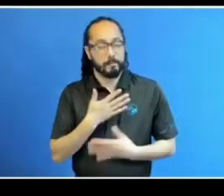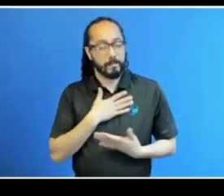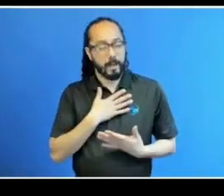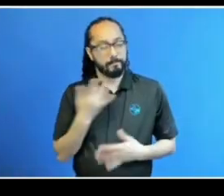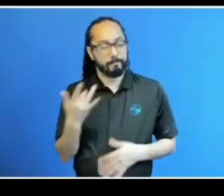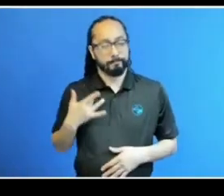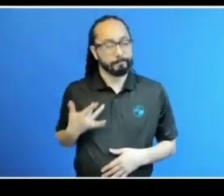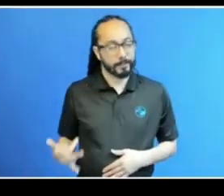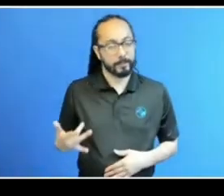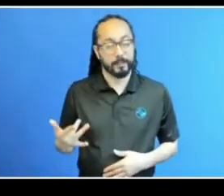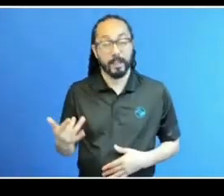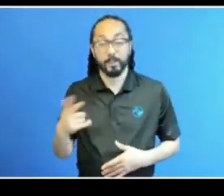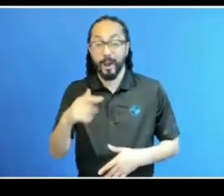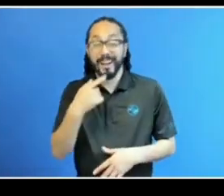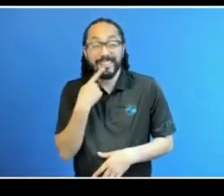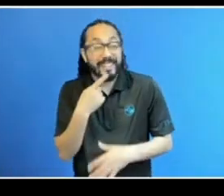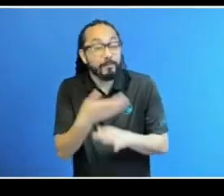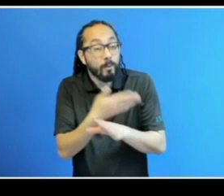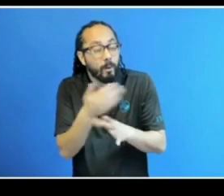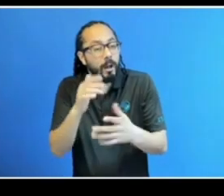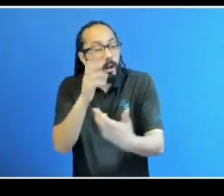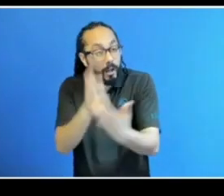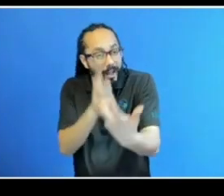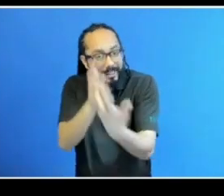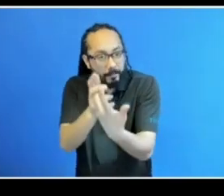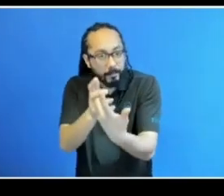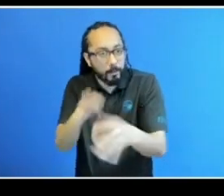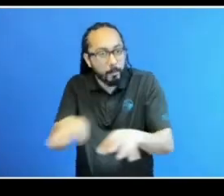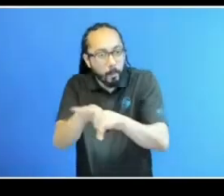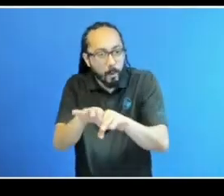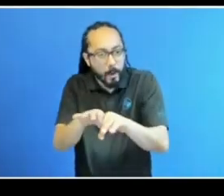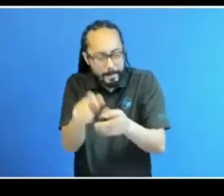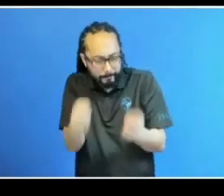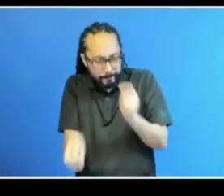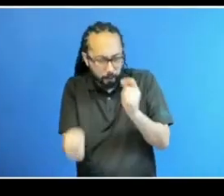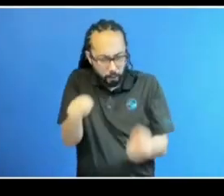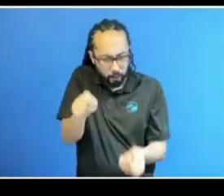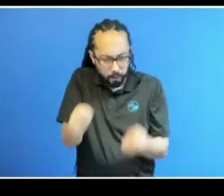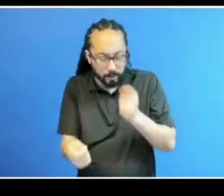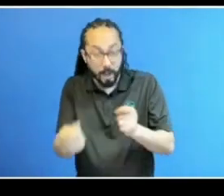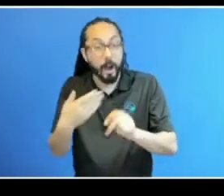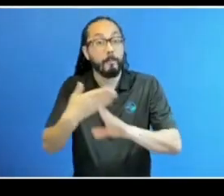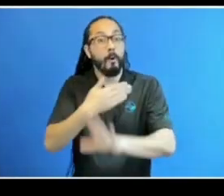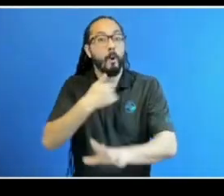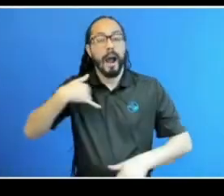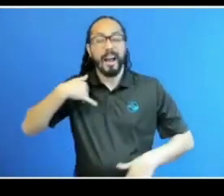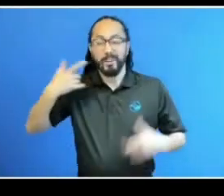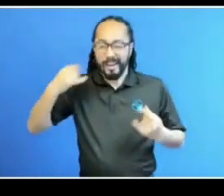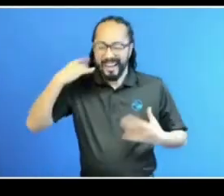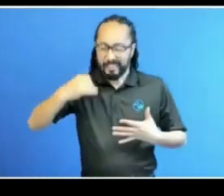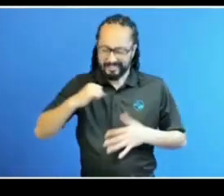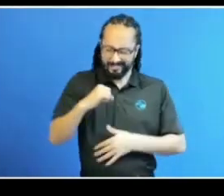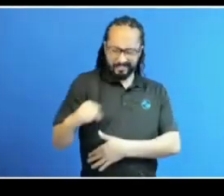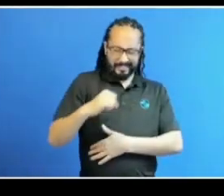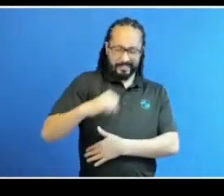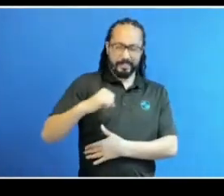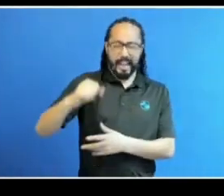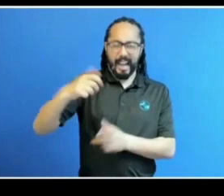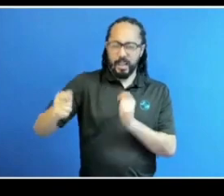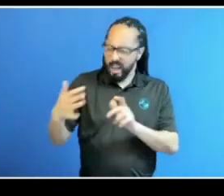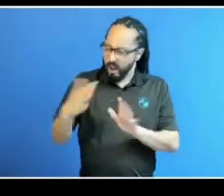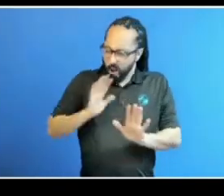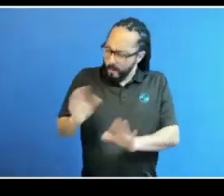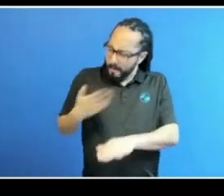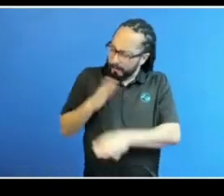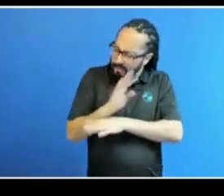the adaptability is so important, because before I would fight it, I would, try and refuse anything that is not what was